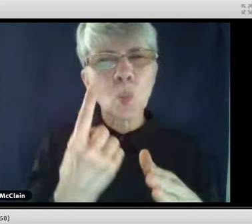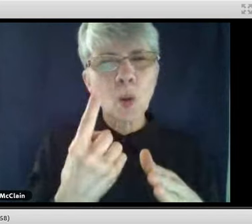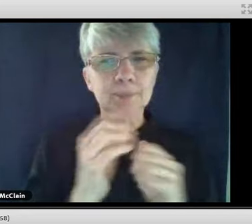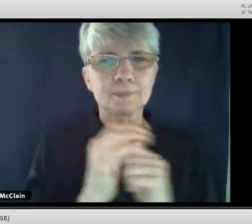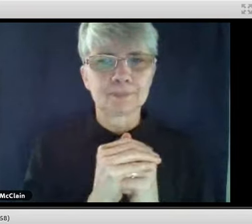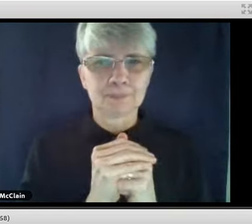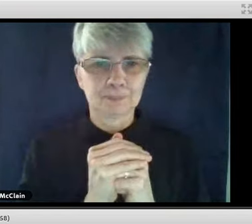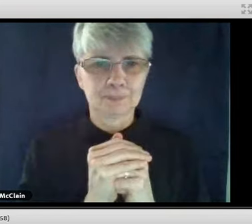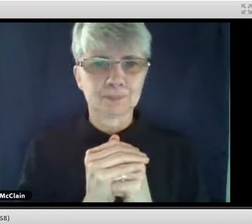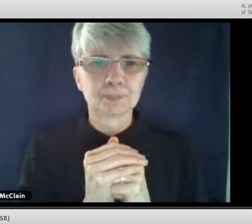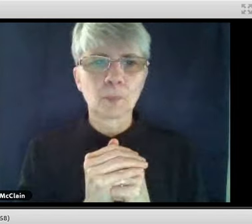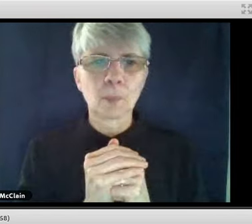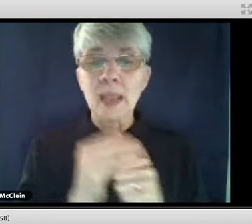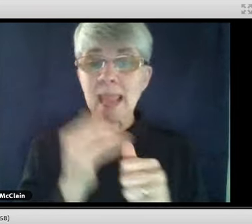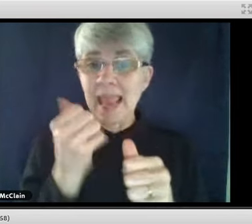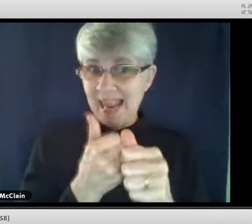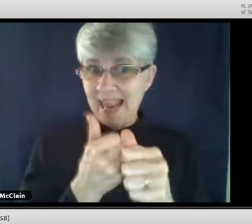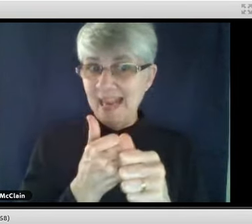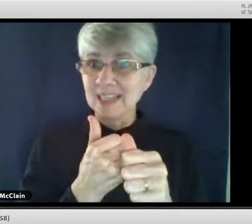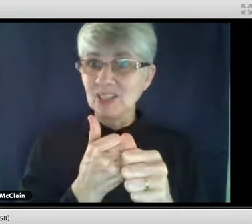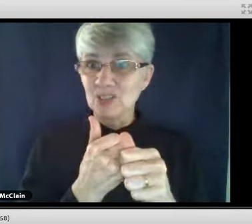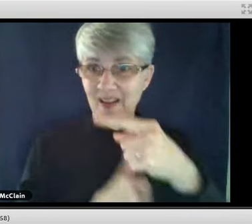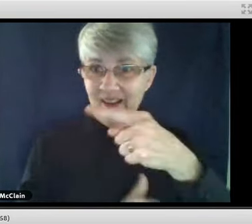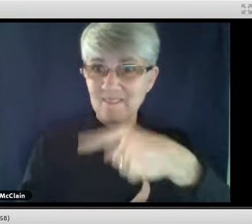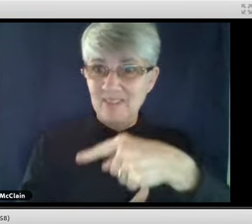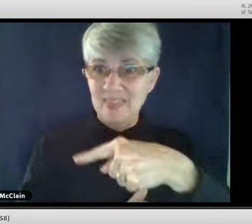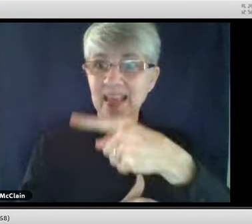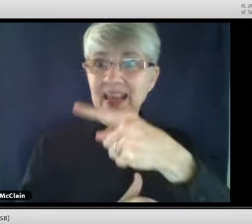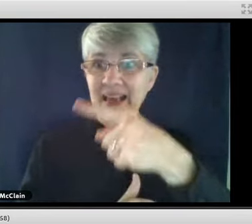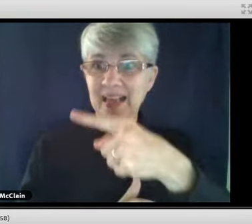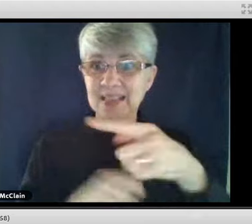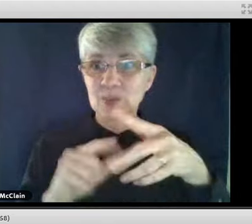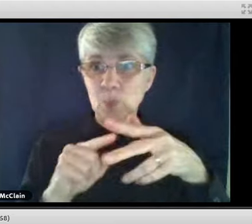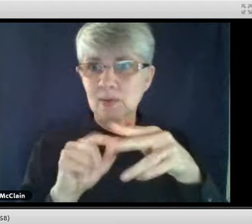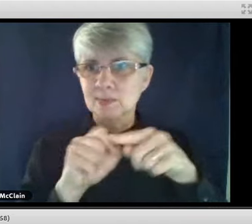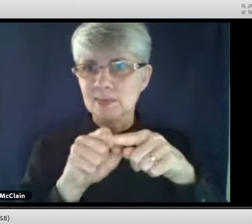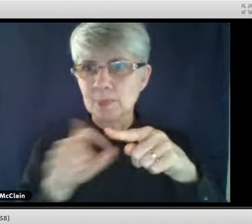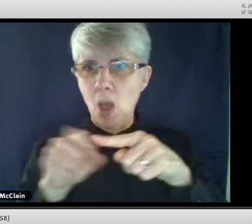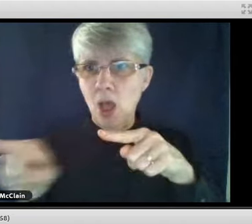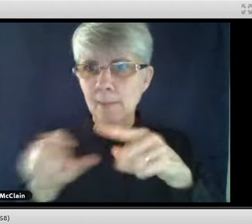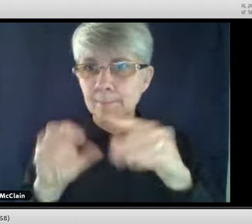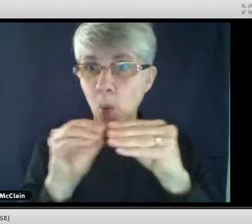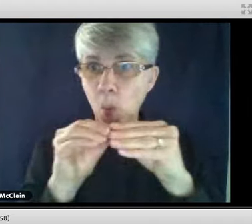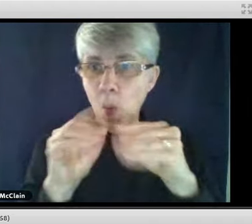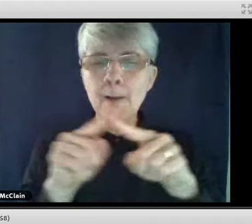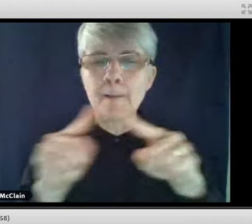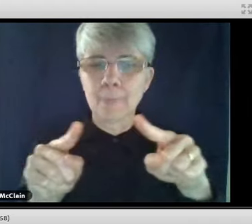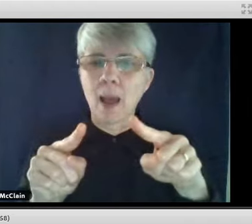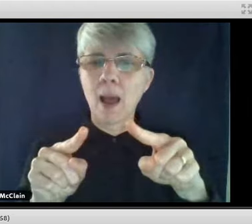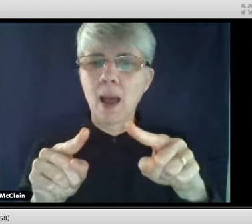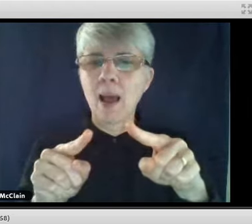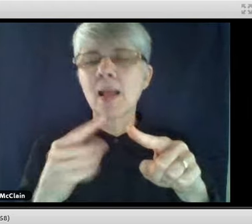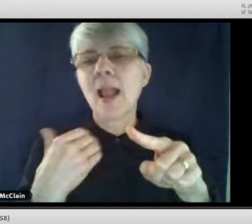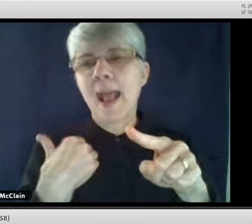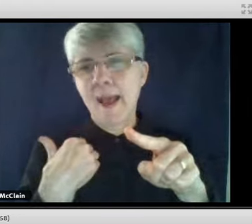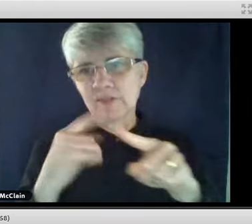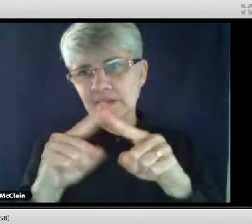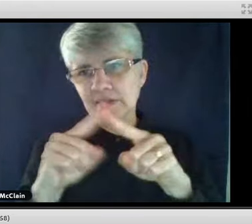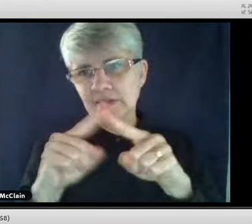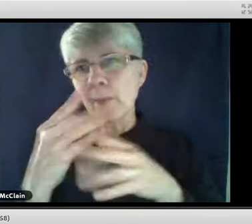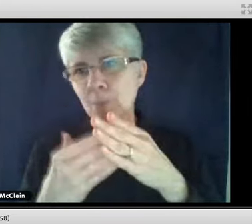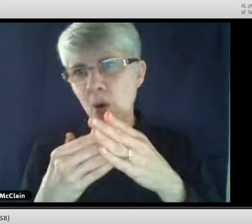these expressions, because each of these expressions will then kind of spawn, usually, not always, but usually spawn manifestations as well,